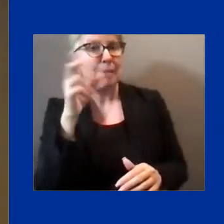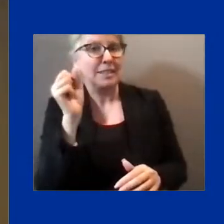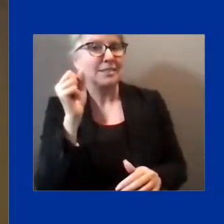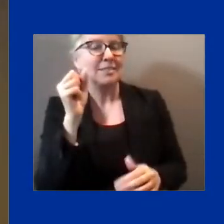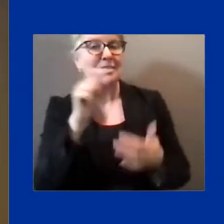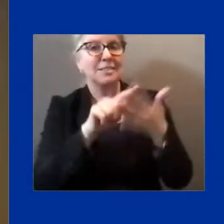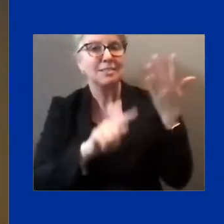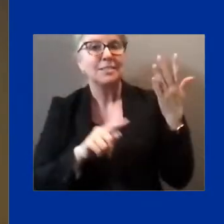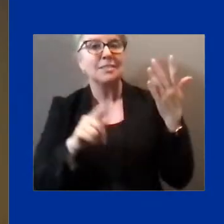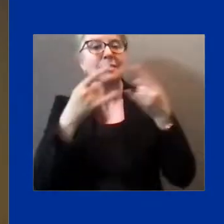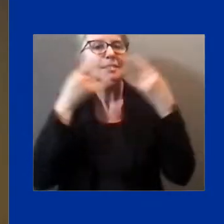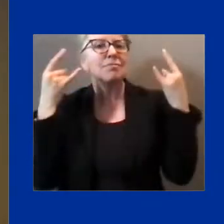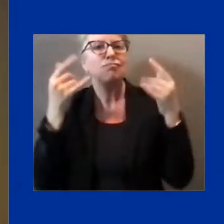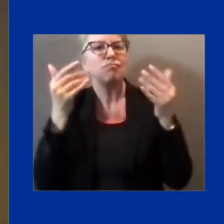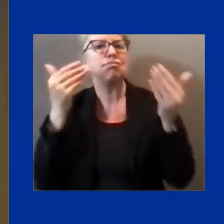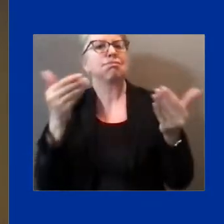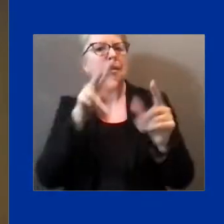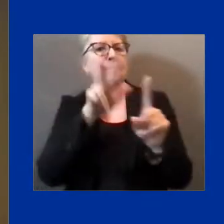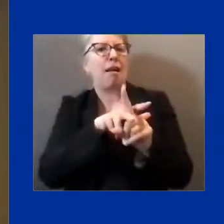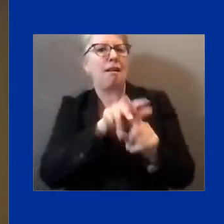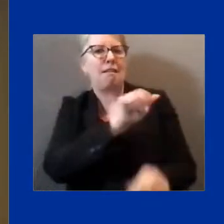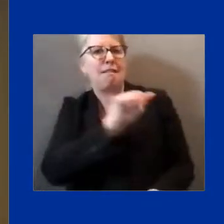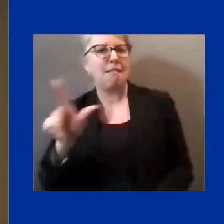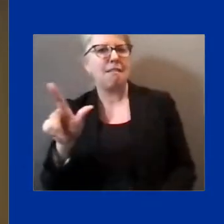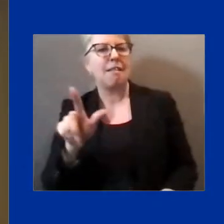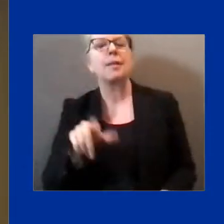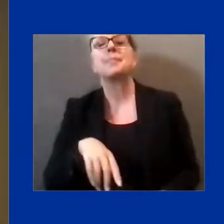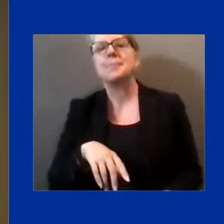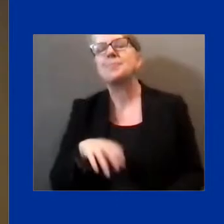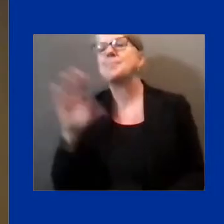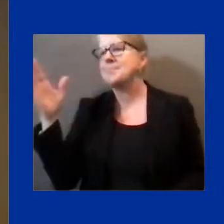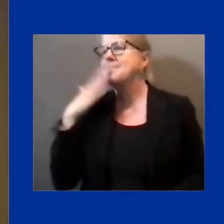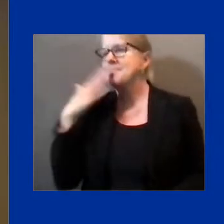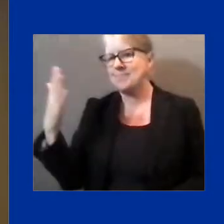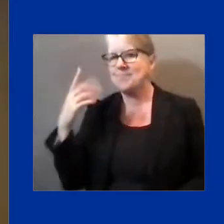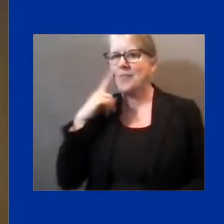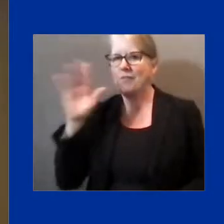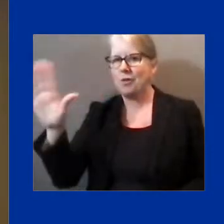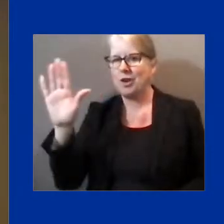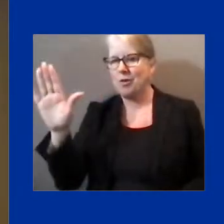Yeah, no, thanks for that. So I think we're trying to